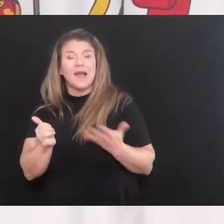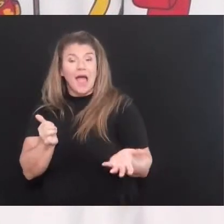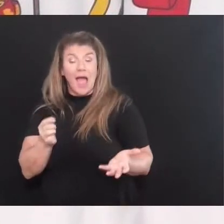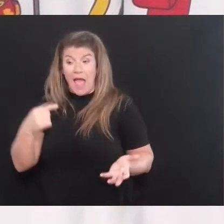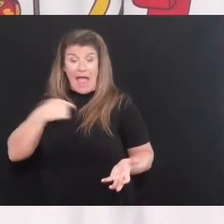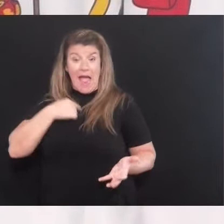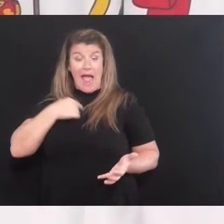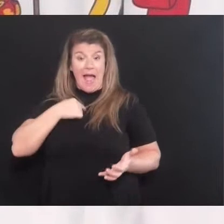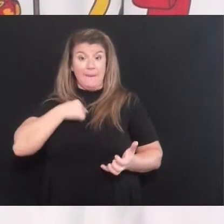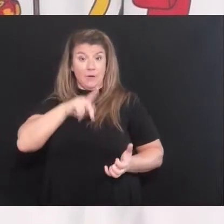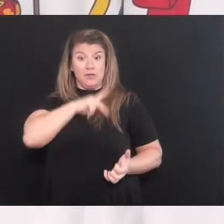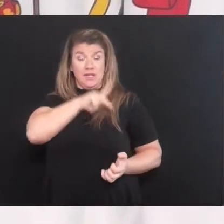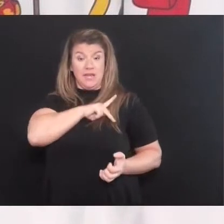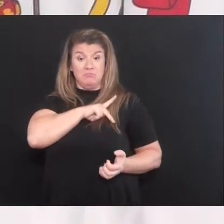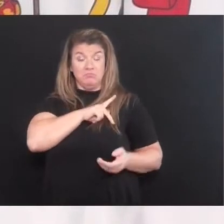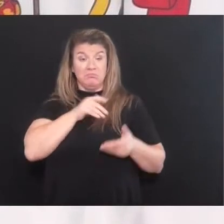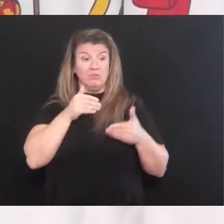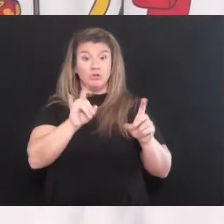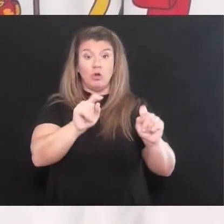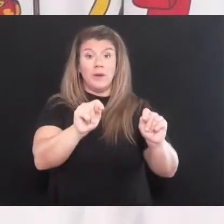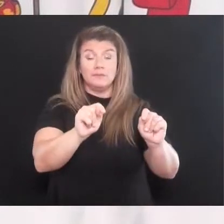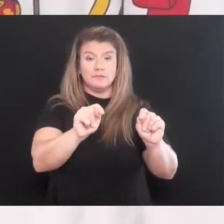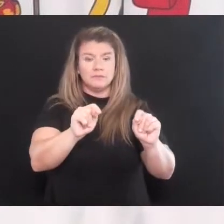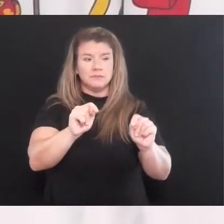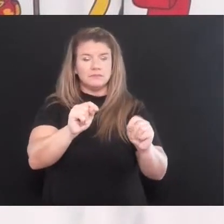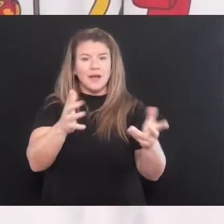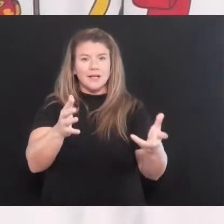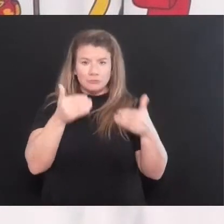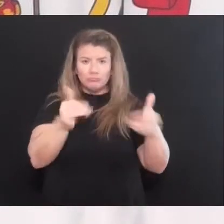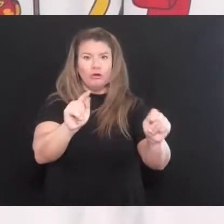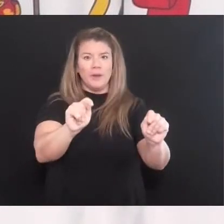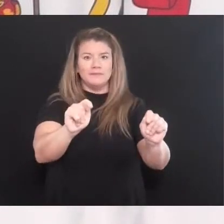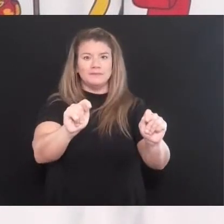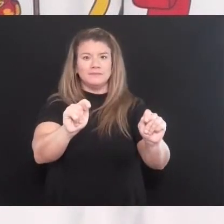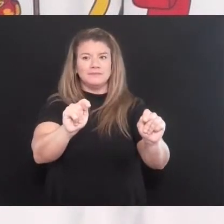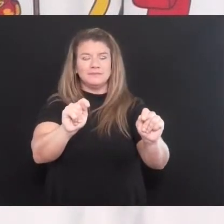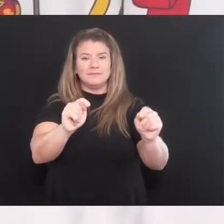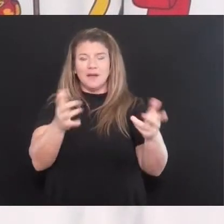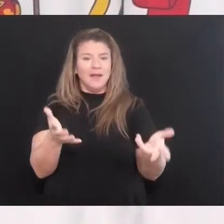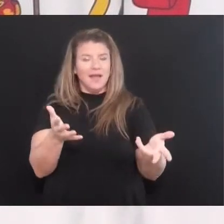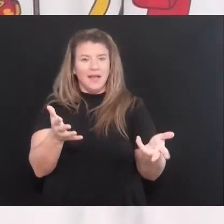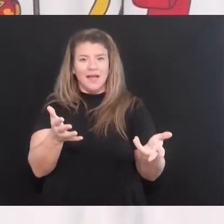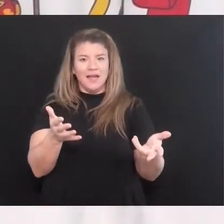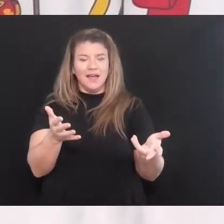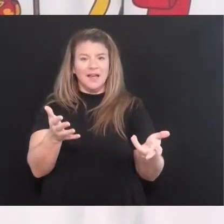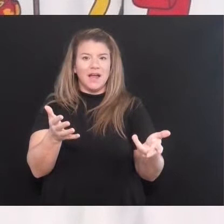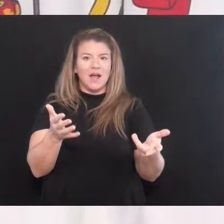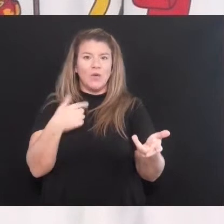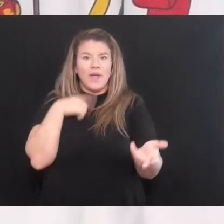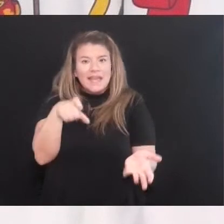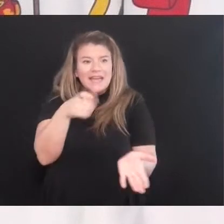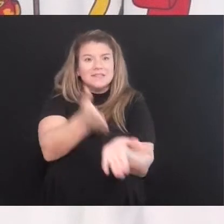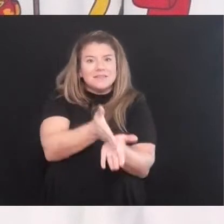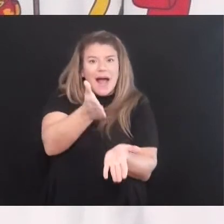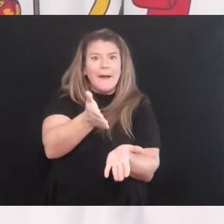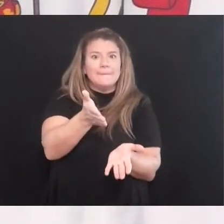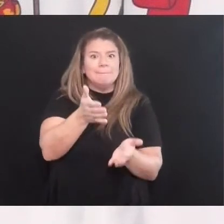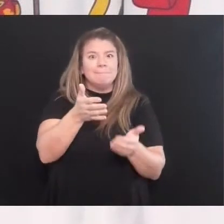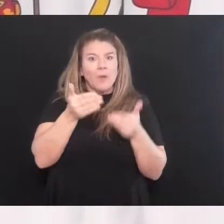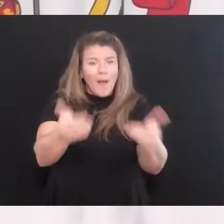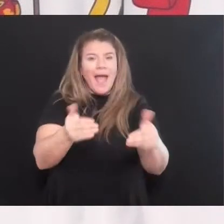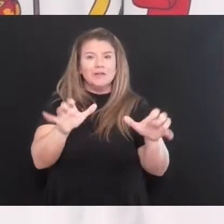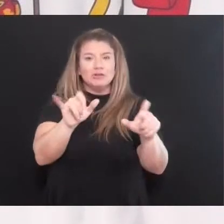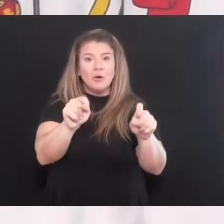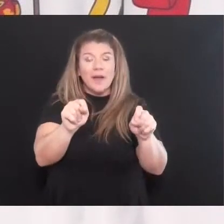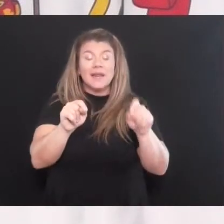do it and make them sue us, make them show, you know, make us stop. You know, but